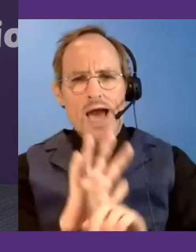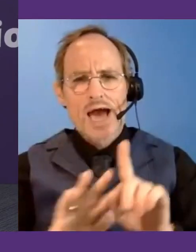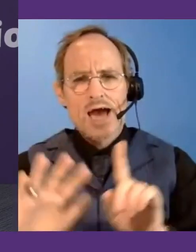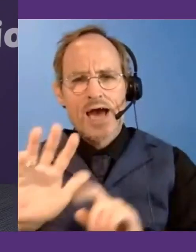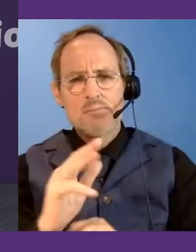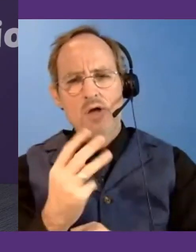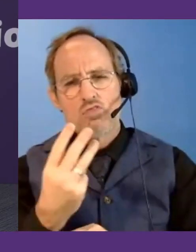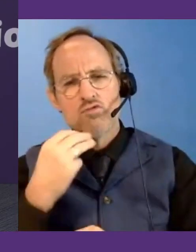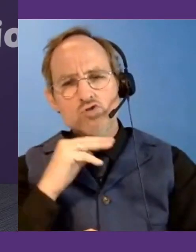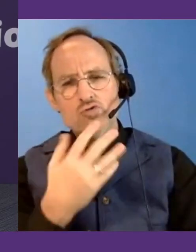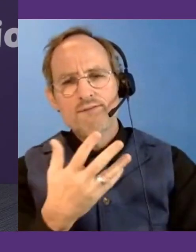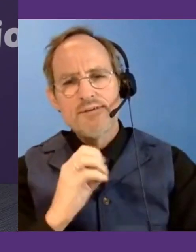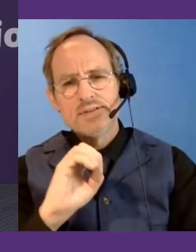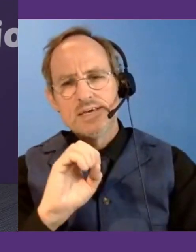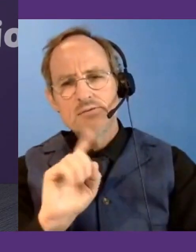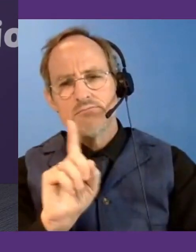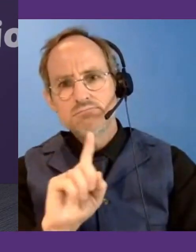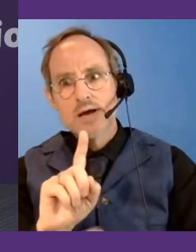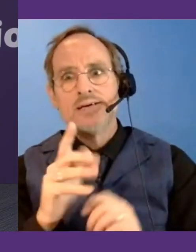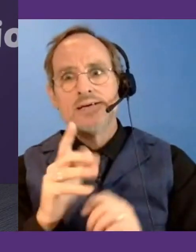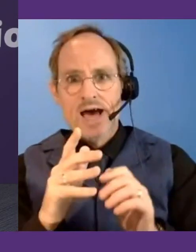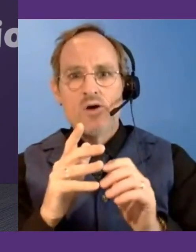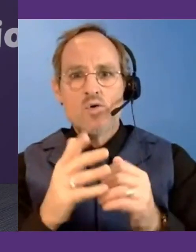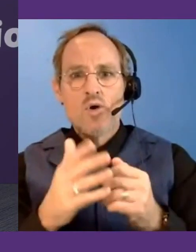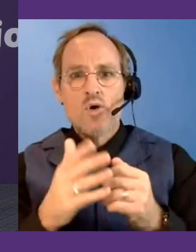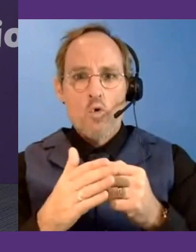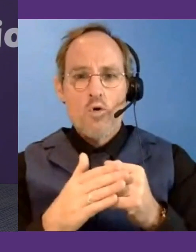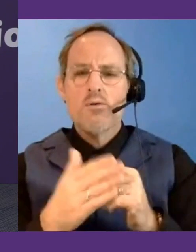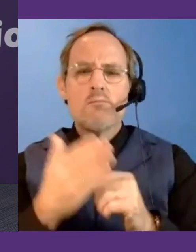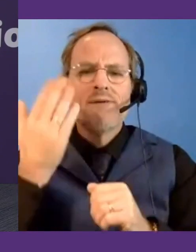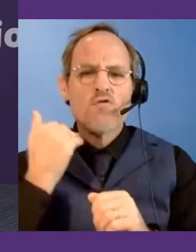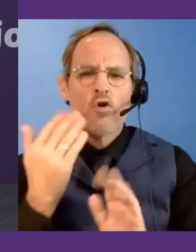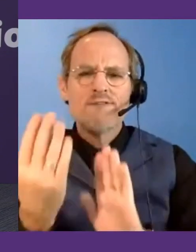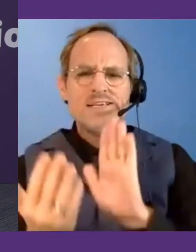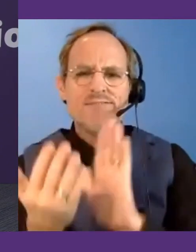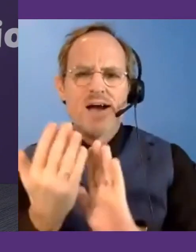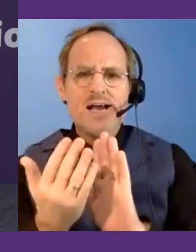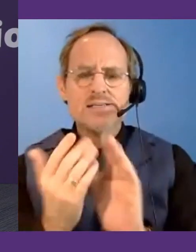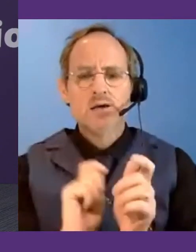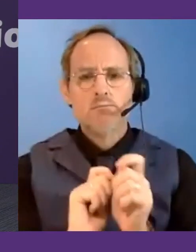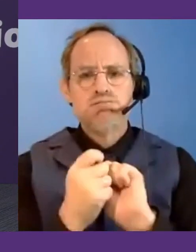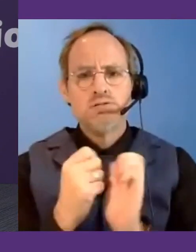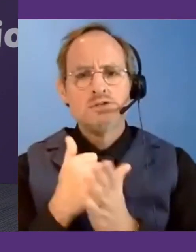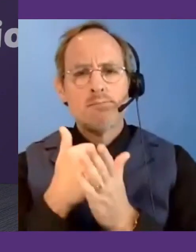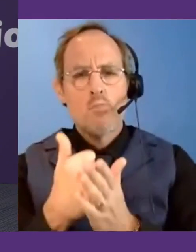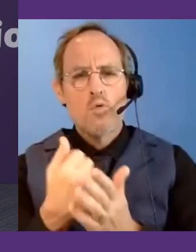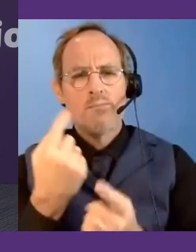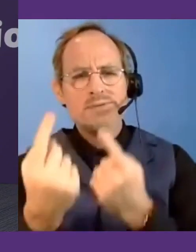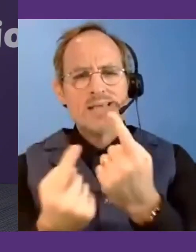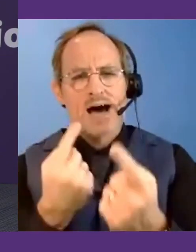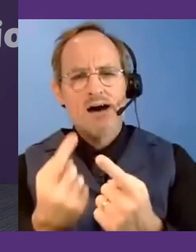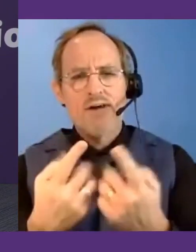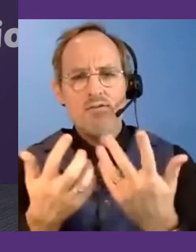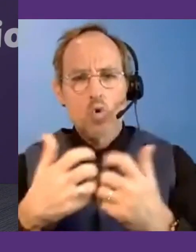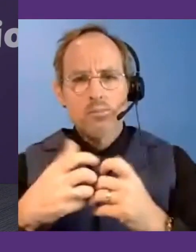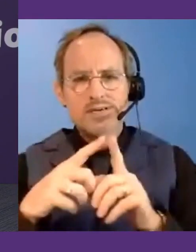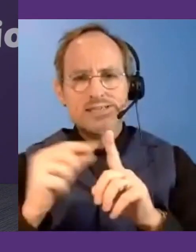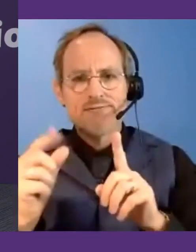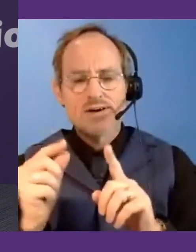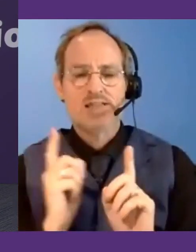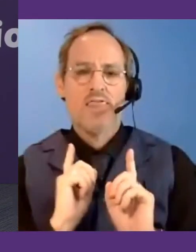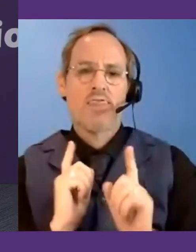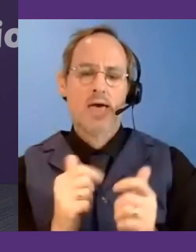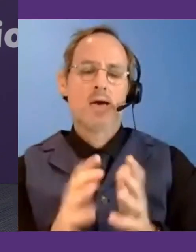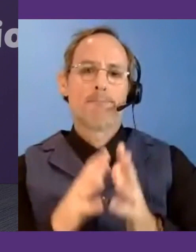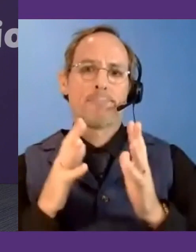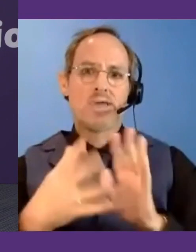they're now able to provide that support into someone who's got a device. And that's the type of support you're talking about, the changes when you can't see somebody, isn't it? I think